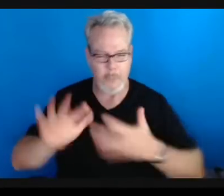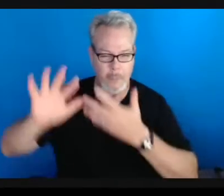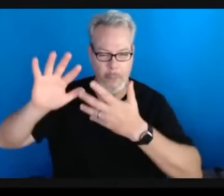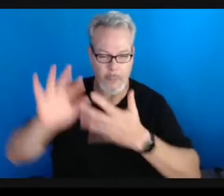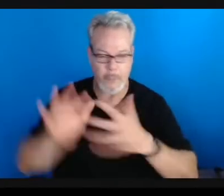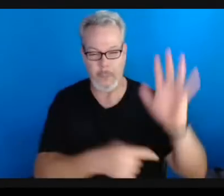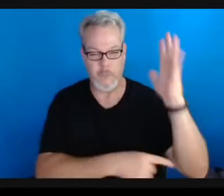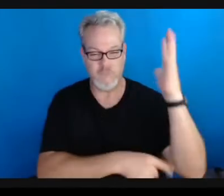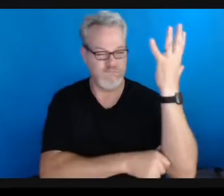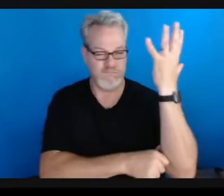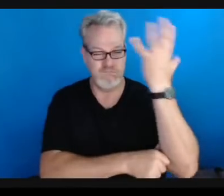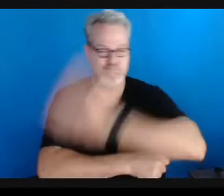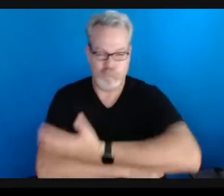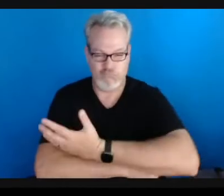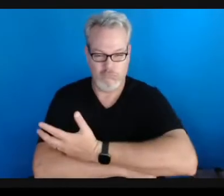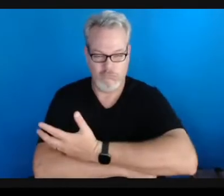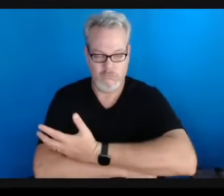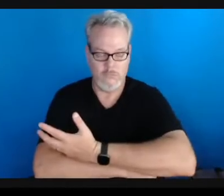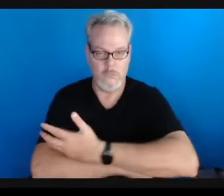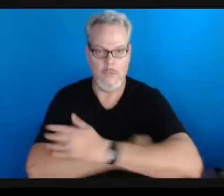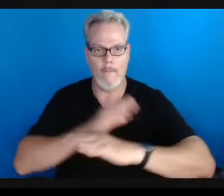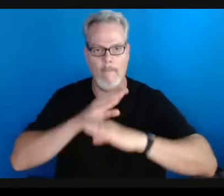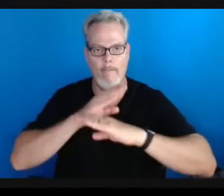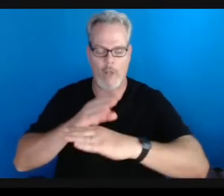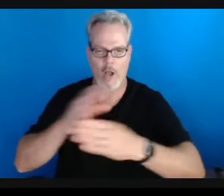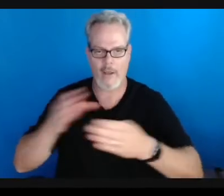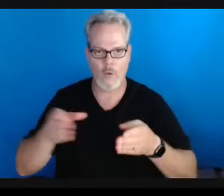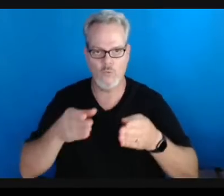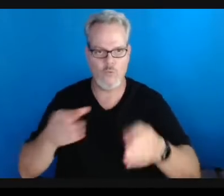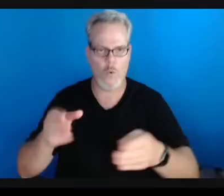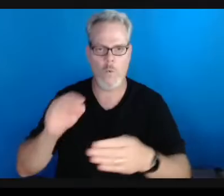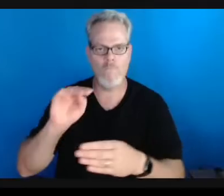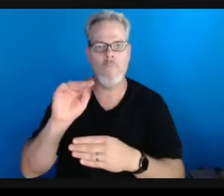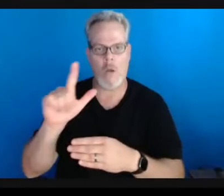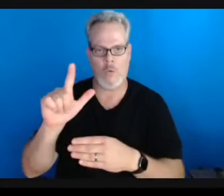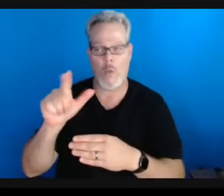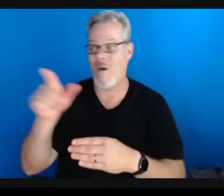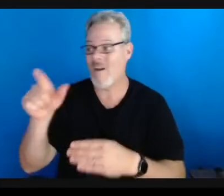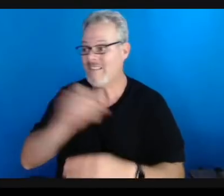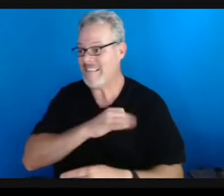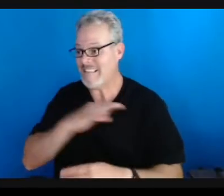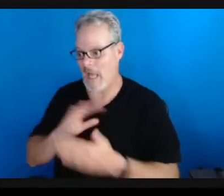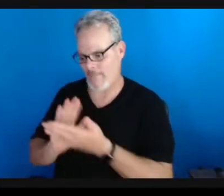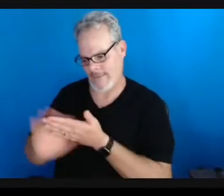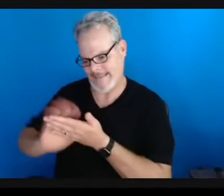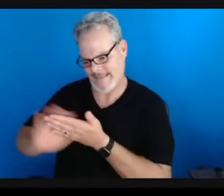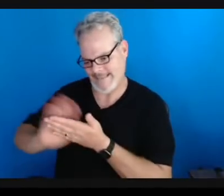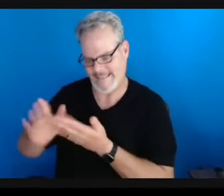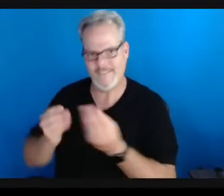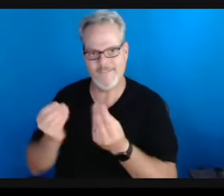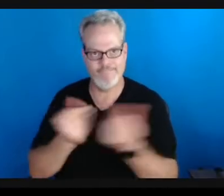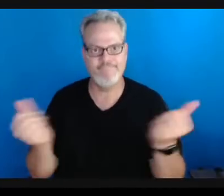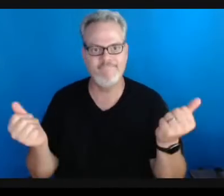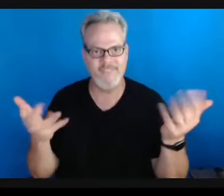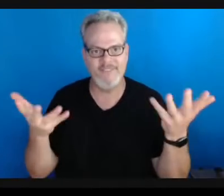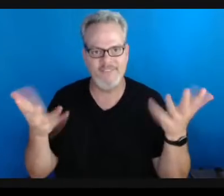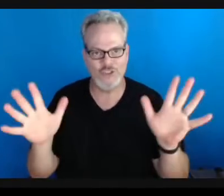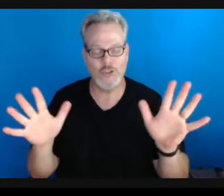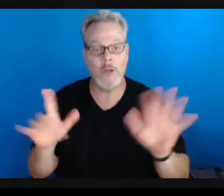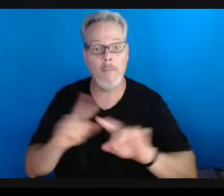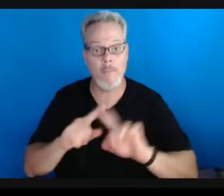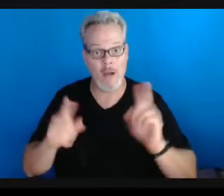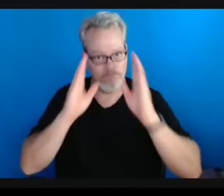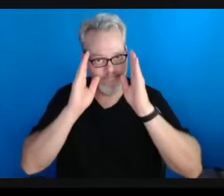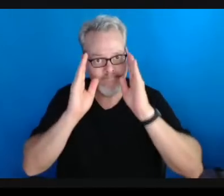Mauna Loa Road until the park staff cleared it up. It kind of brought to my attention to